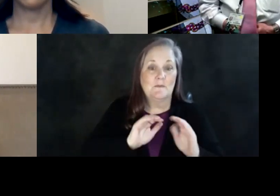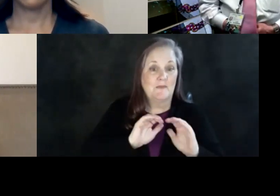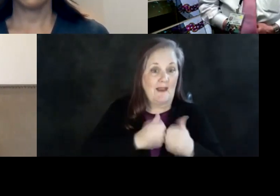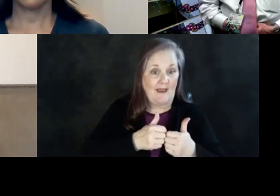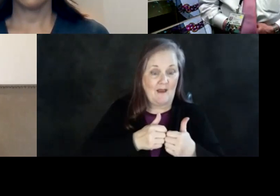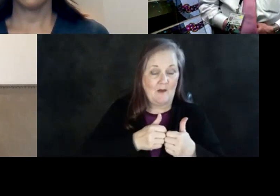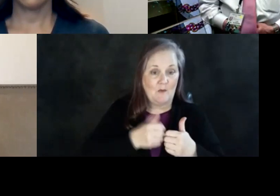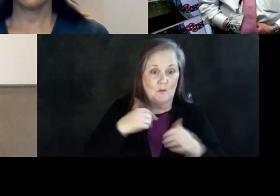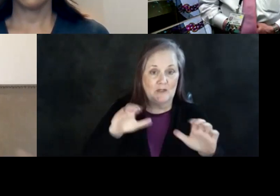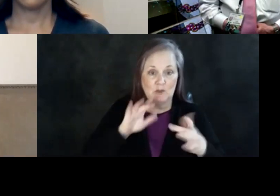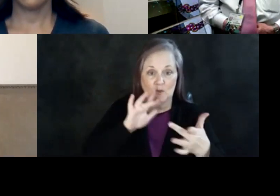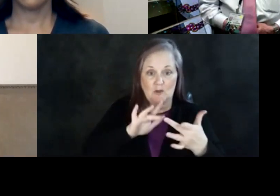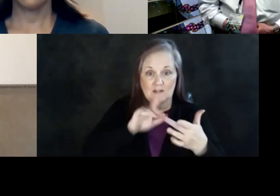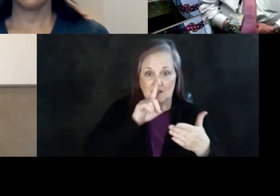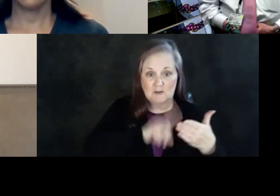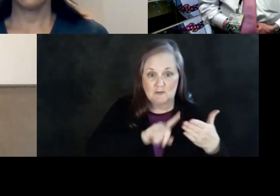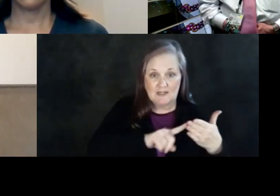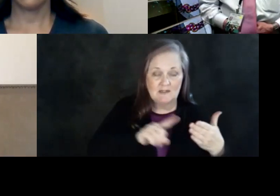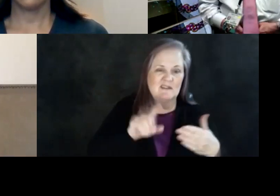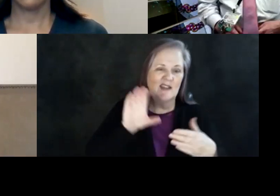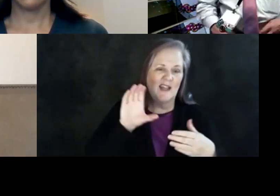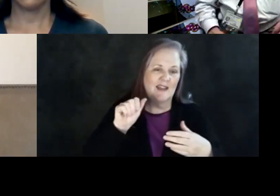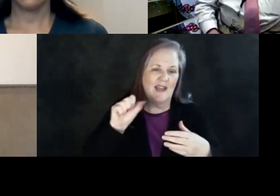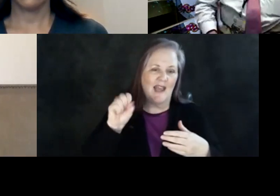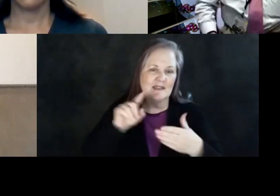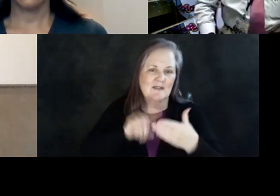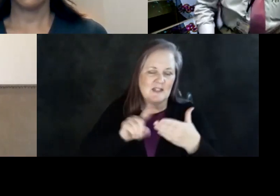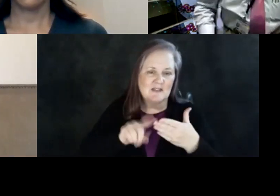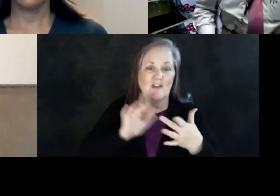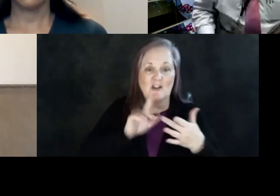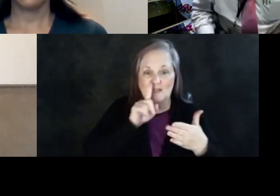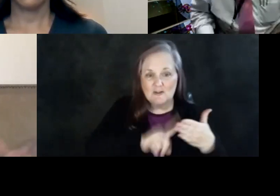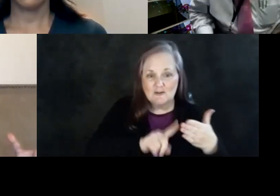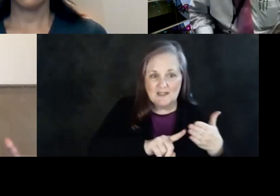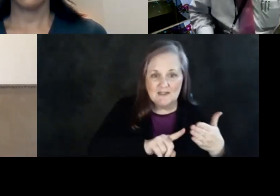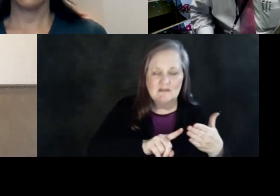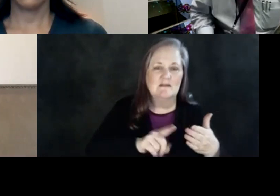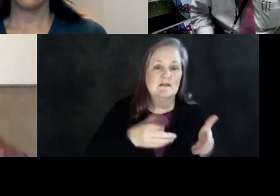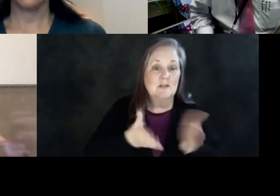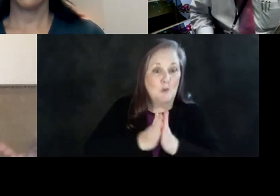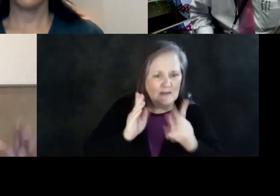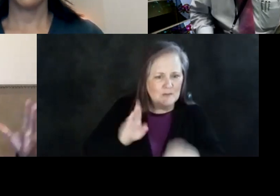a case investigation and contact tracing is